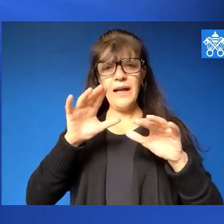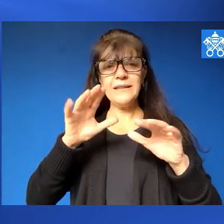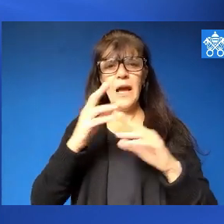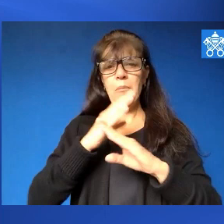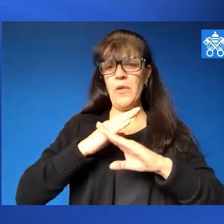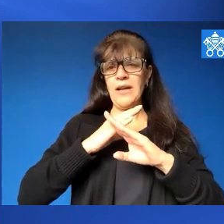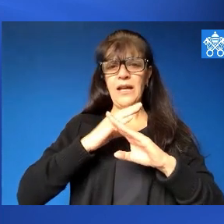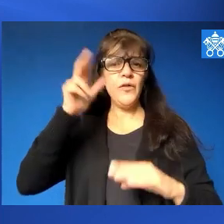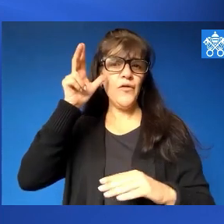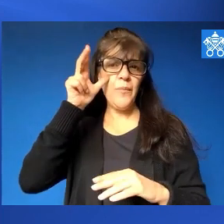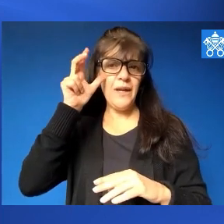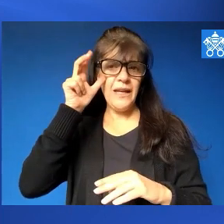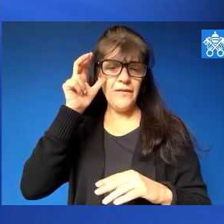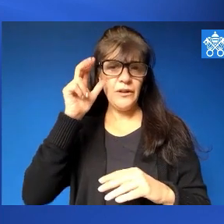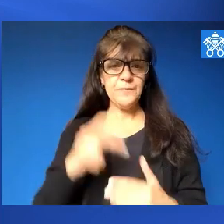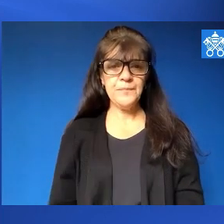from all evil.